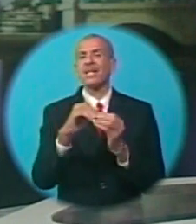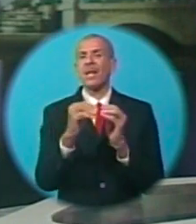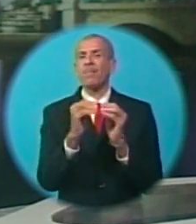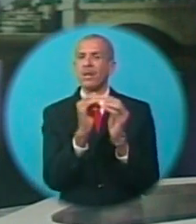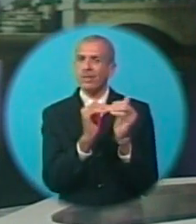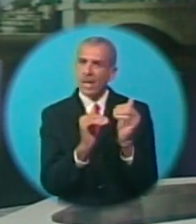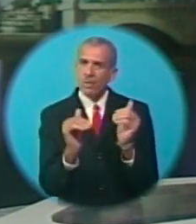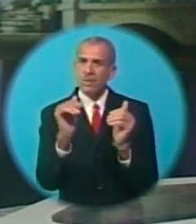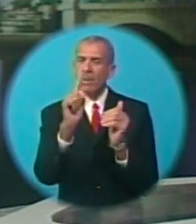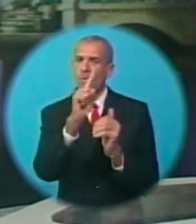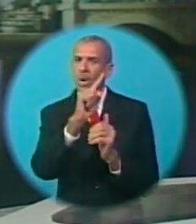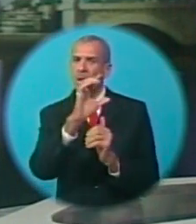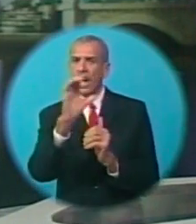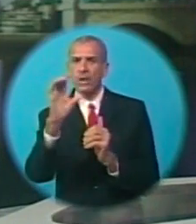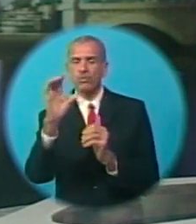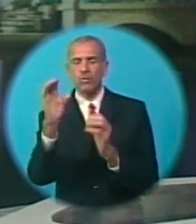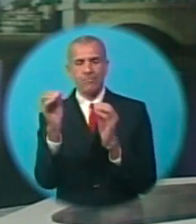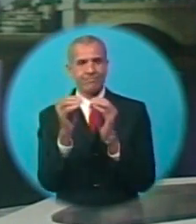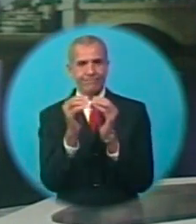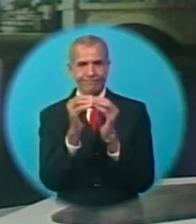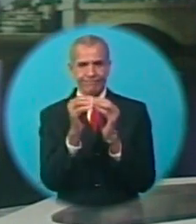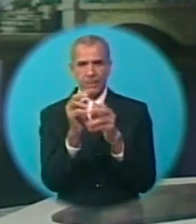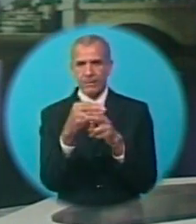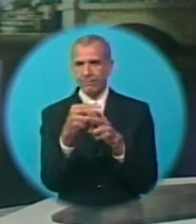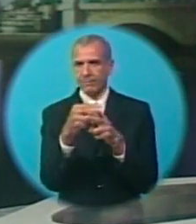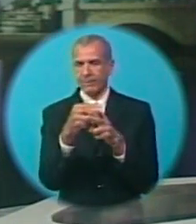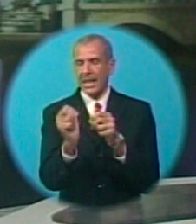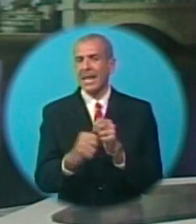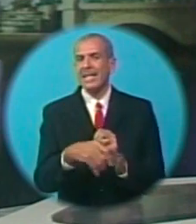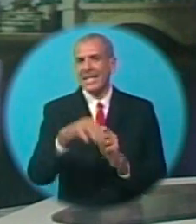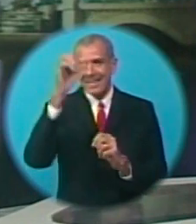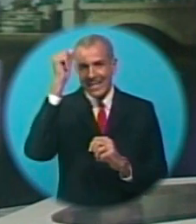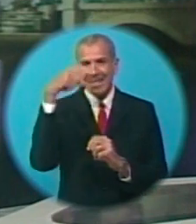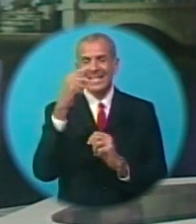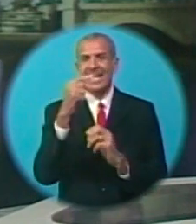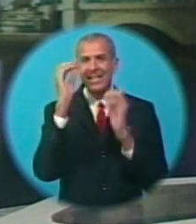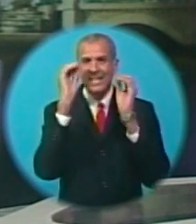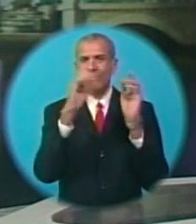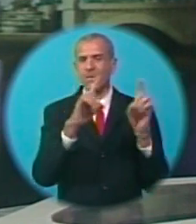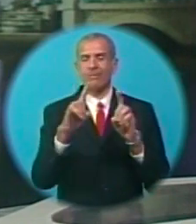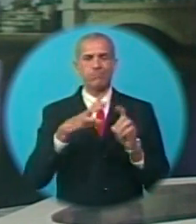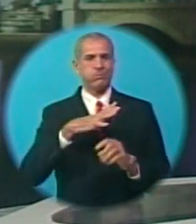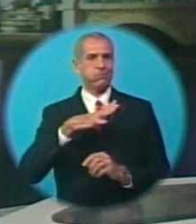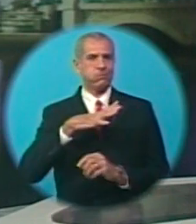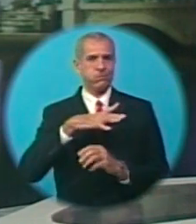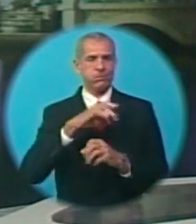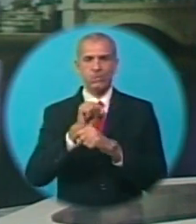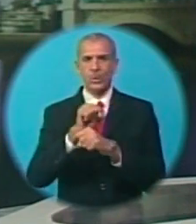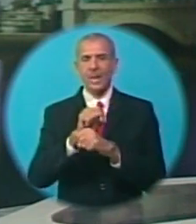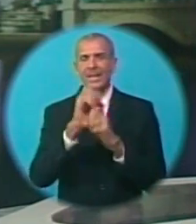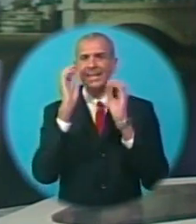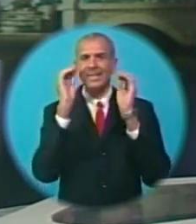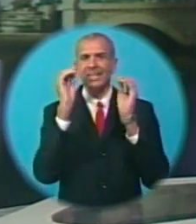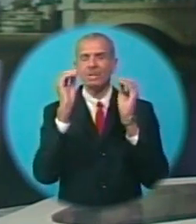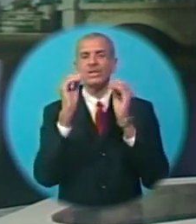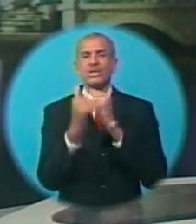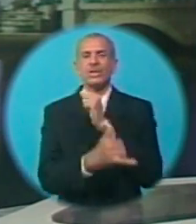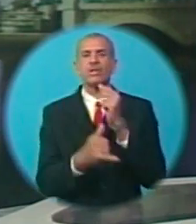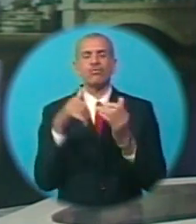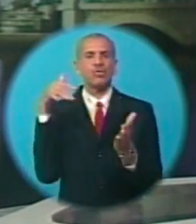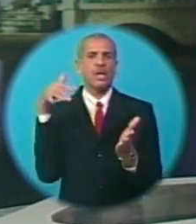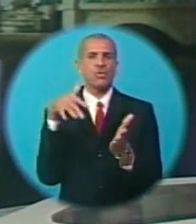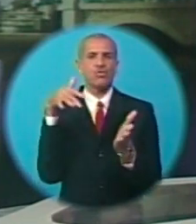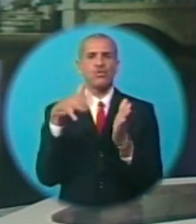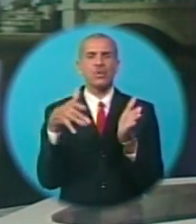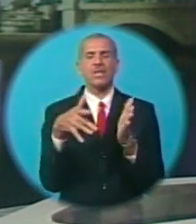another 100 or so soon. Minister Sinclair says teachers have done a phenomenal job in the teaching of the country's students